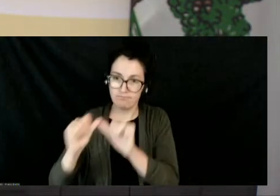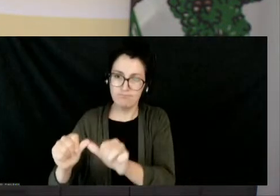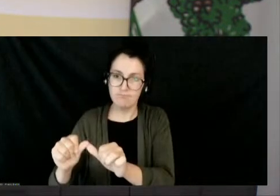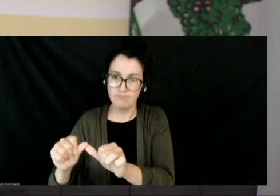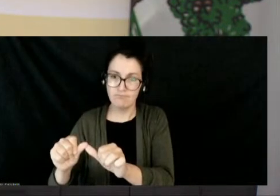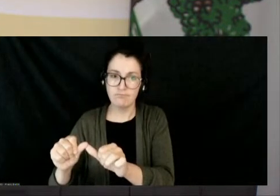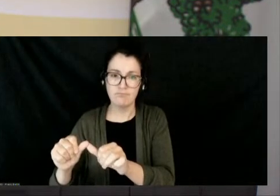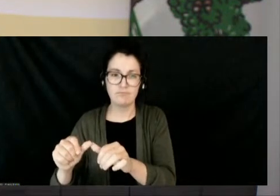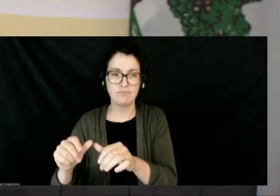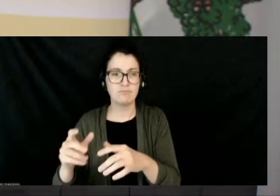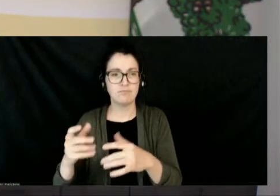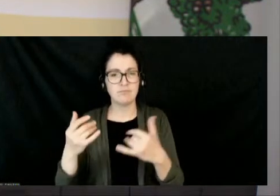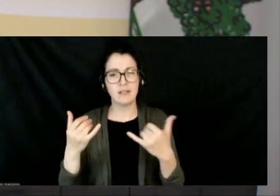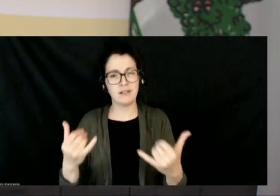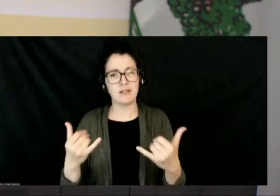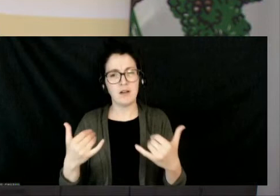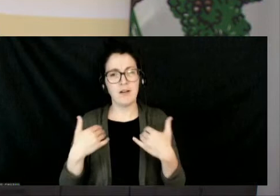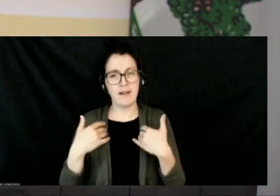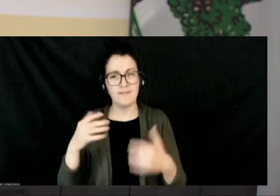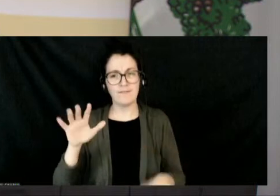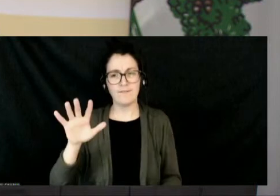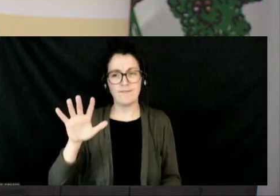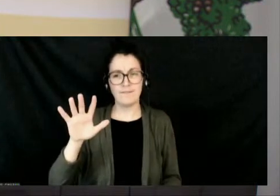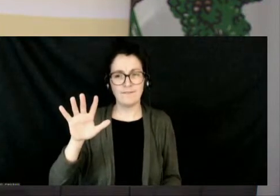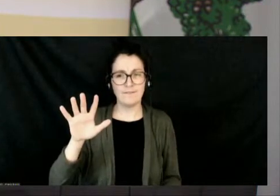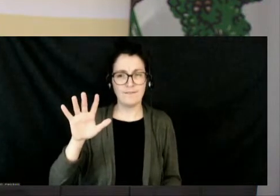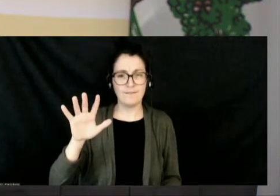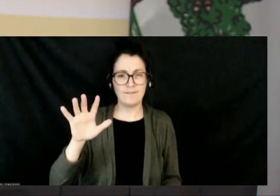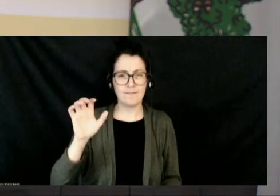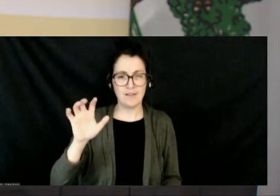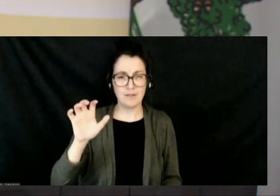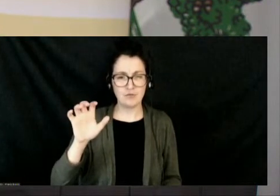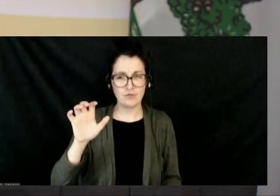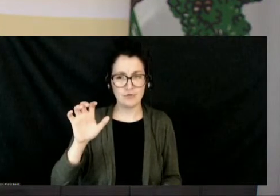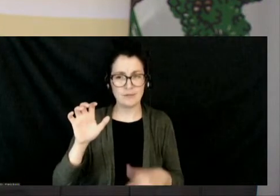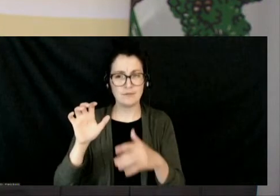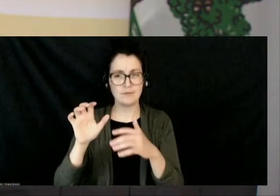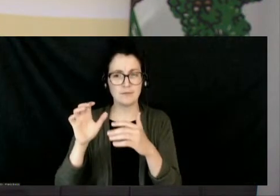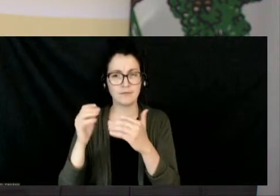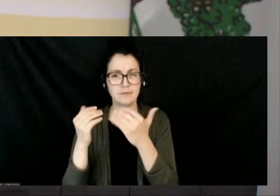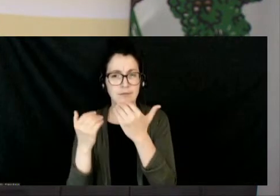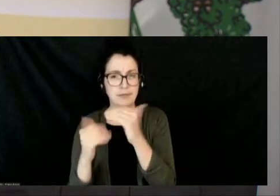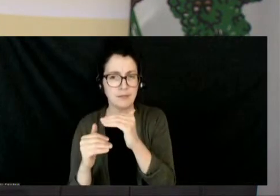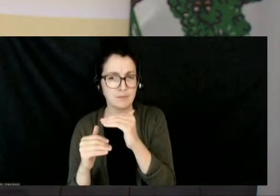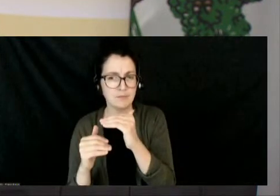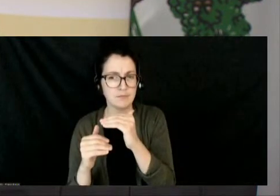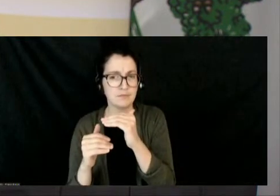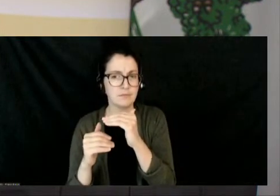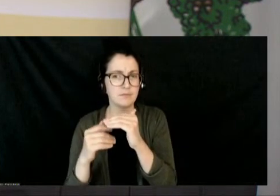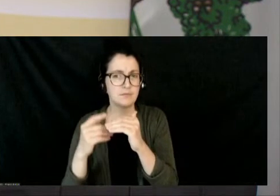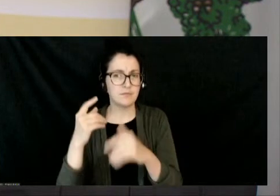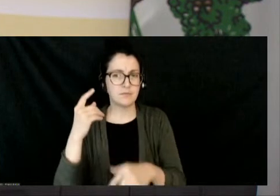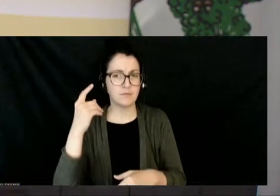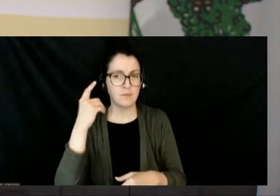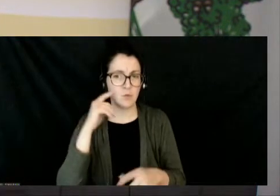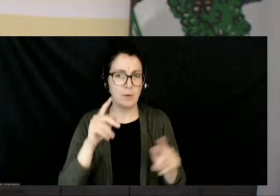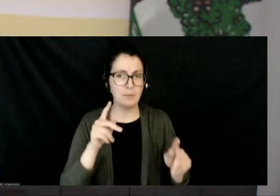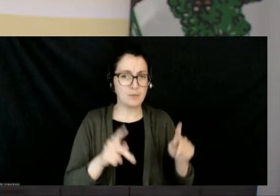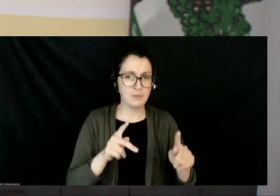household limit on people being able to enter. So what does this plan do to sort of affect